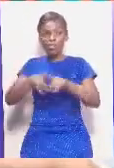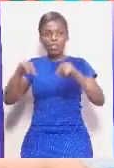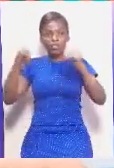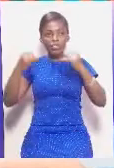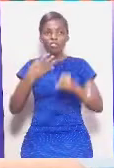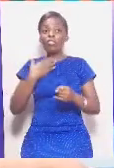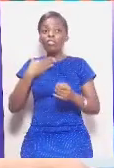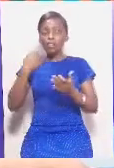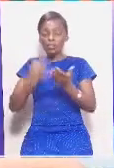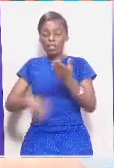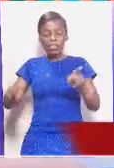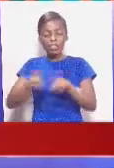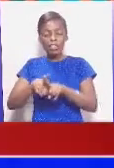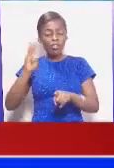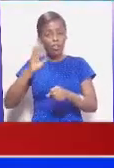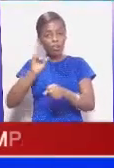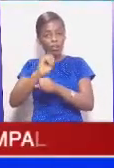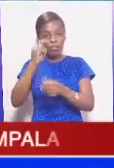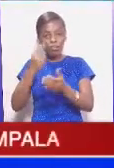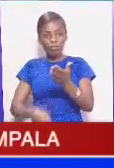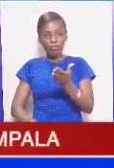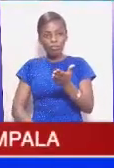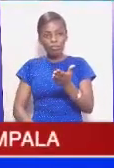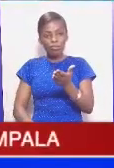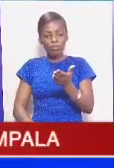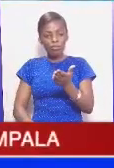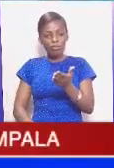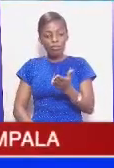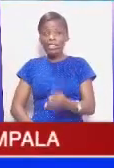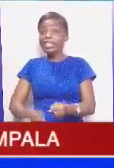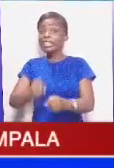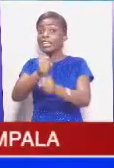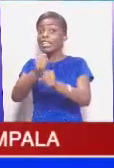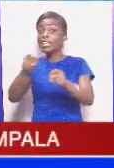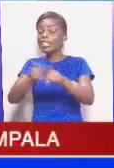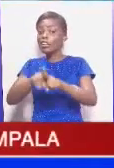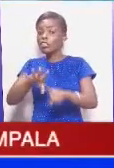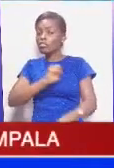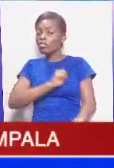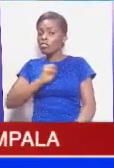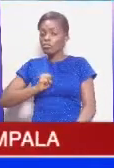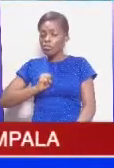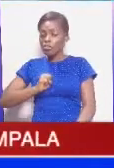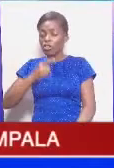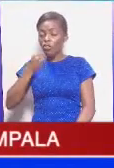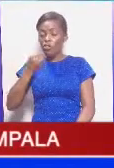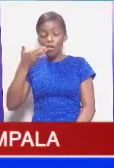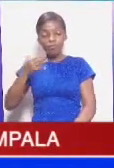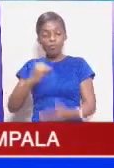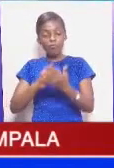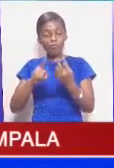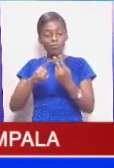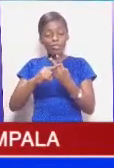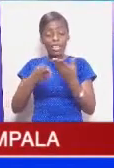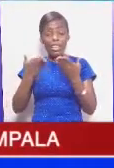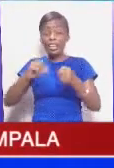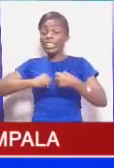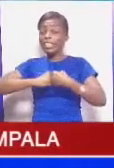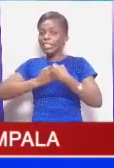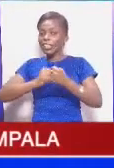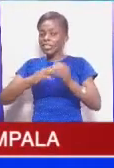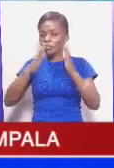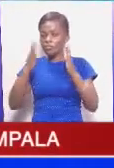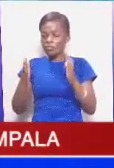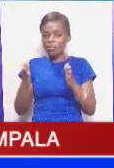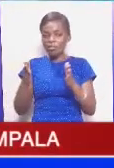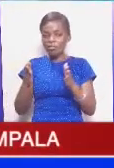kye beetaaga era ki kye bagenda okukola. The adolescent girls and young women living with HIV/AIDS are facing a lot of challenges that